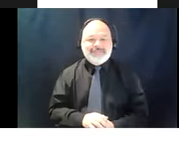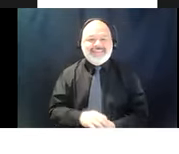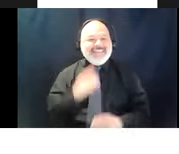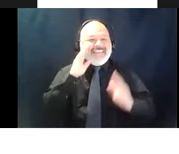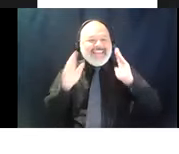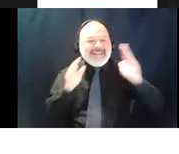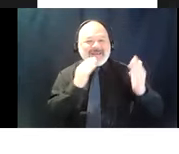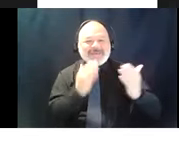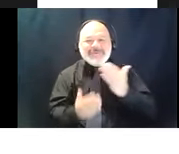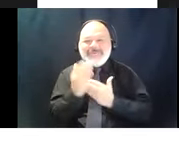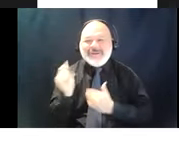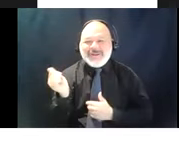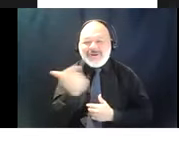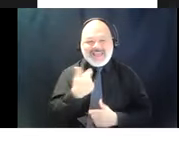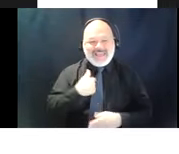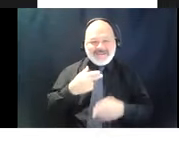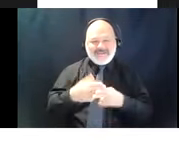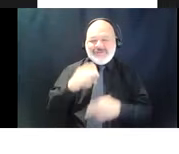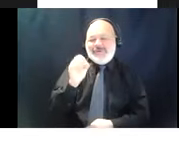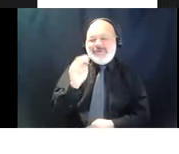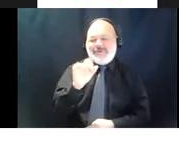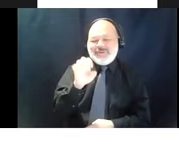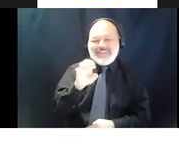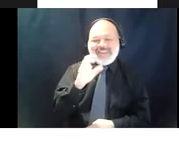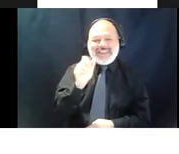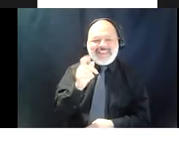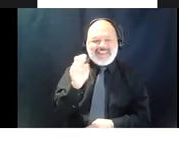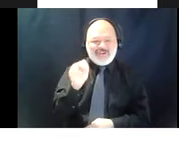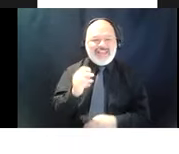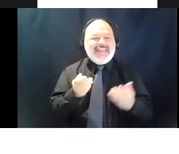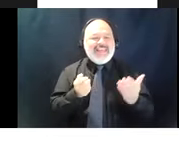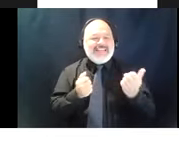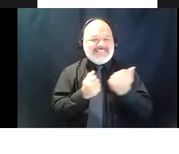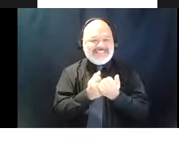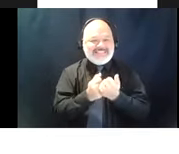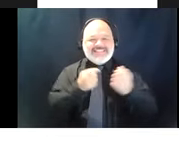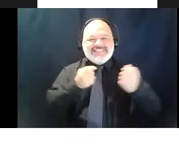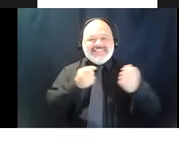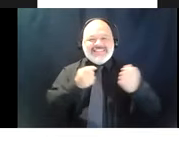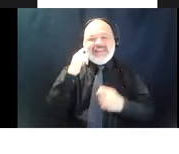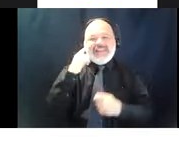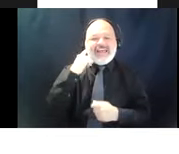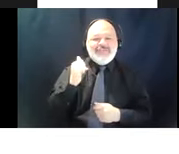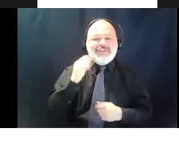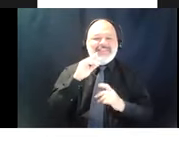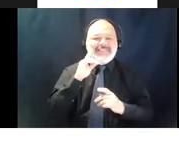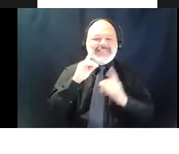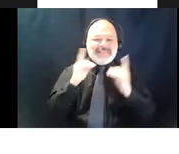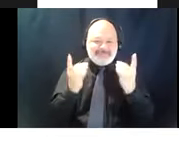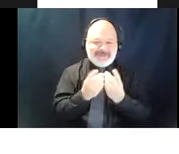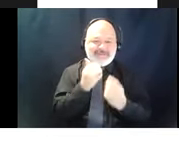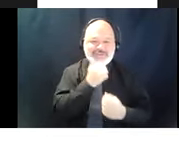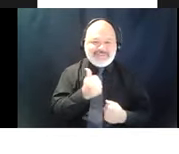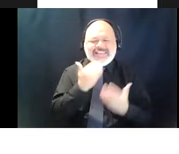Hello and good morning, everyone. My name is Connie Nakano. I'm the Assistant Director of Communications with the California Department of Aging. So I wanted to welcome everyone and thank you all